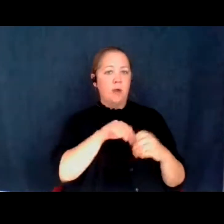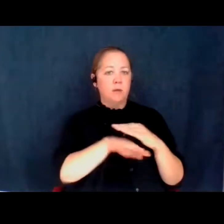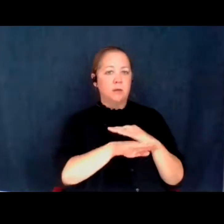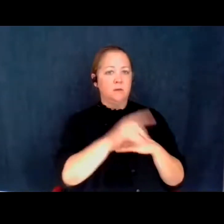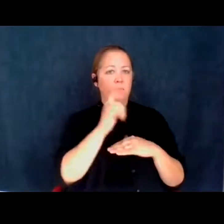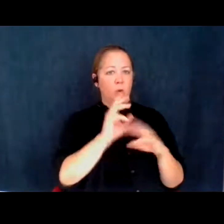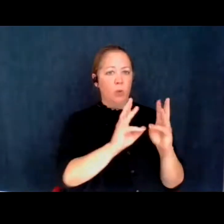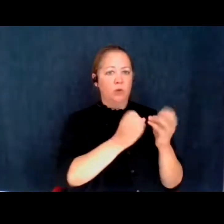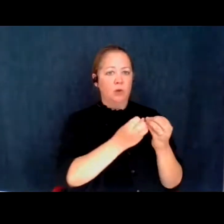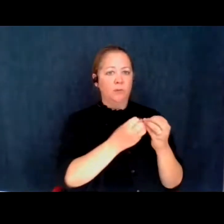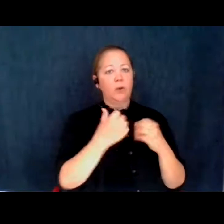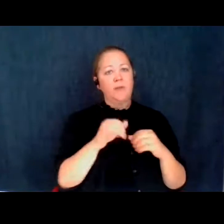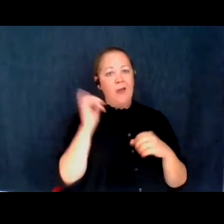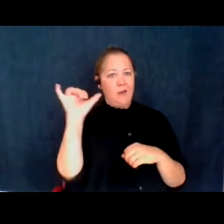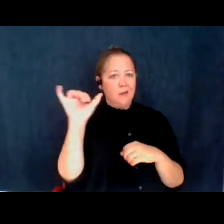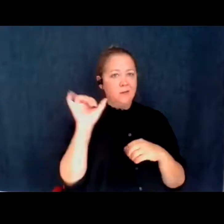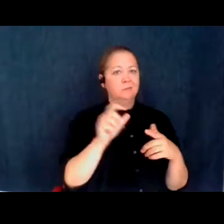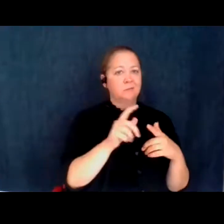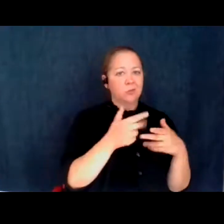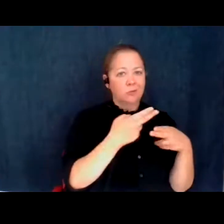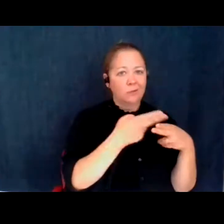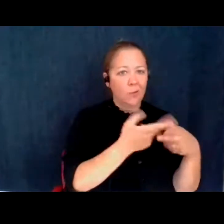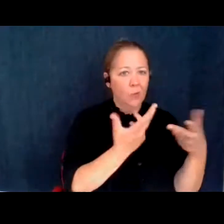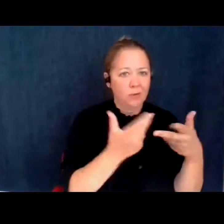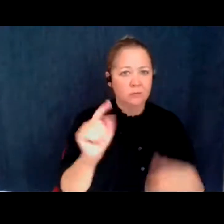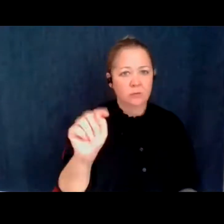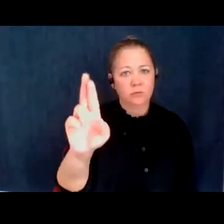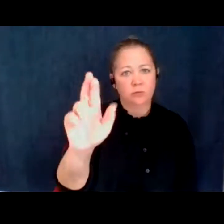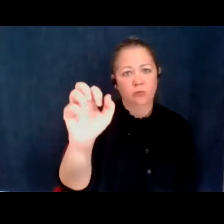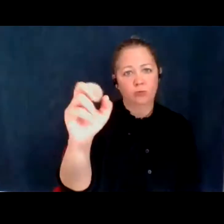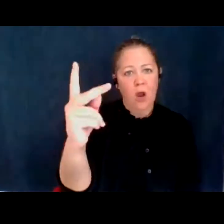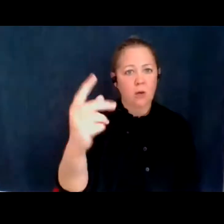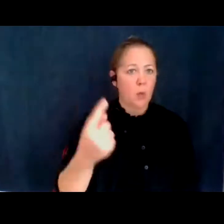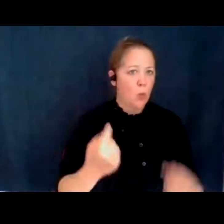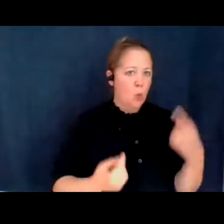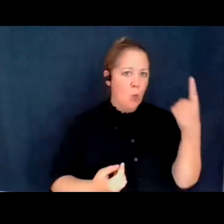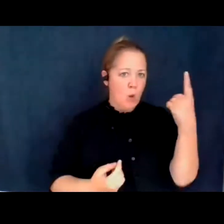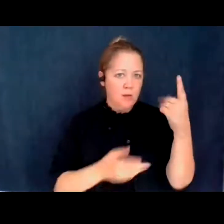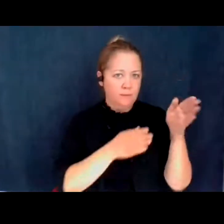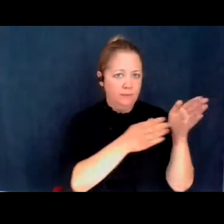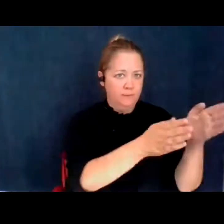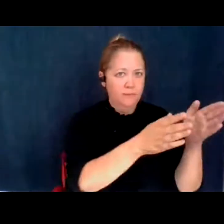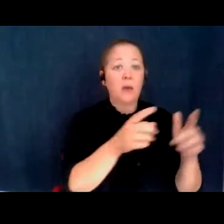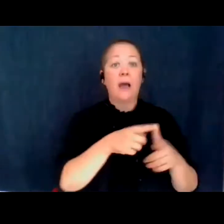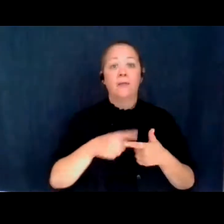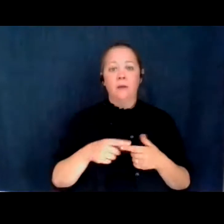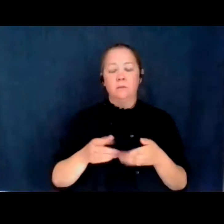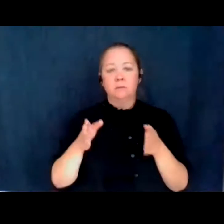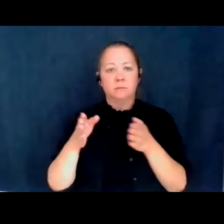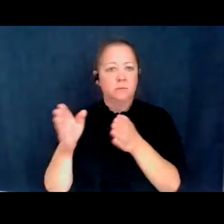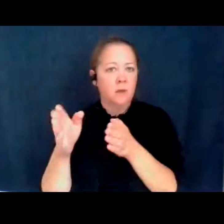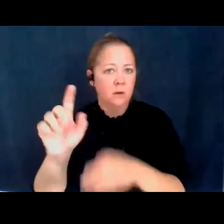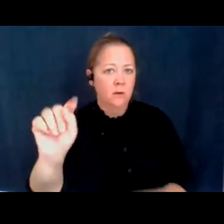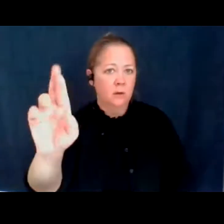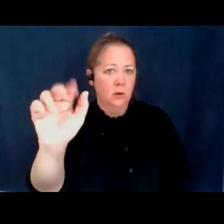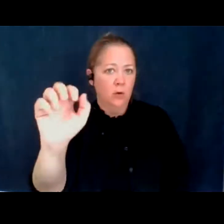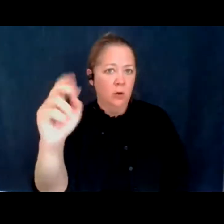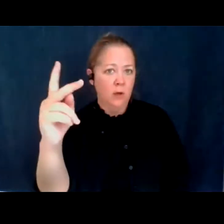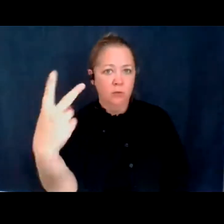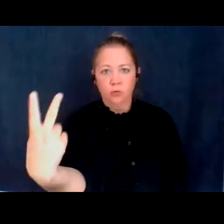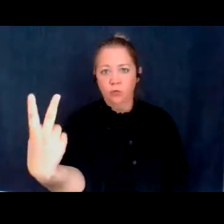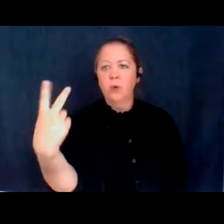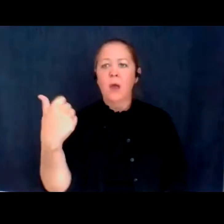where you include people with disabilities in all of your programming. And then track two is the idea that there is value in